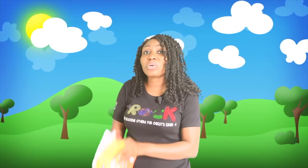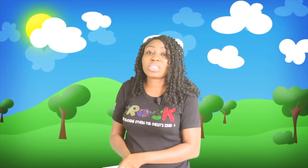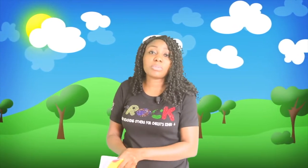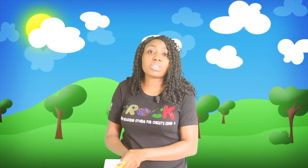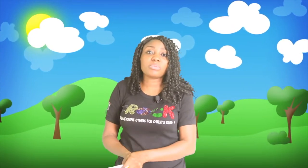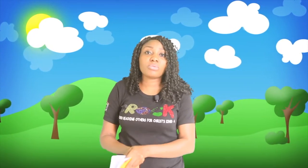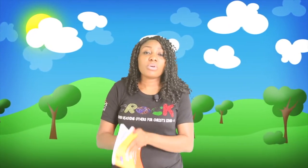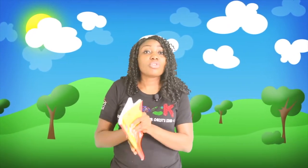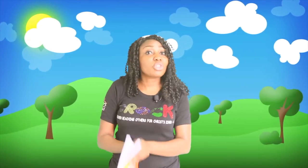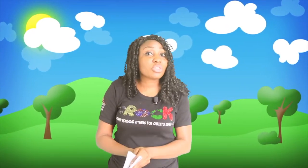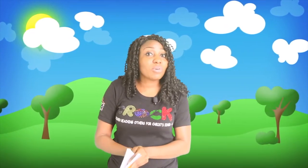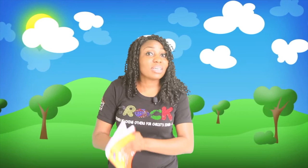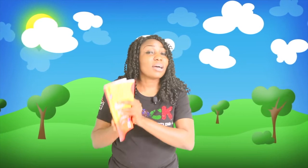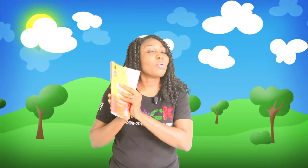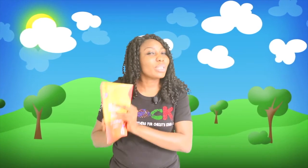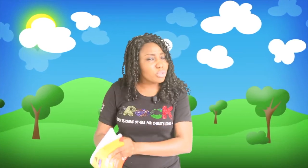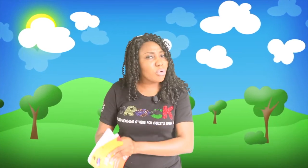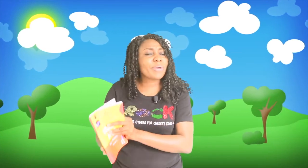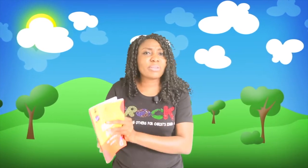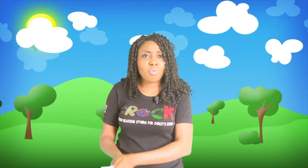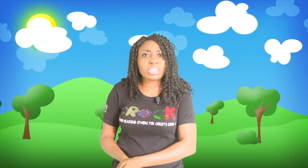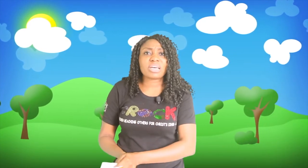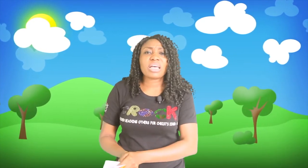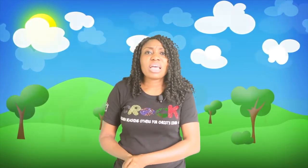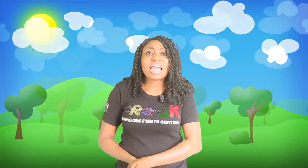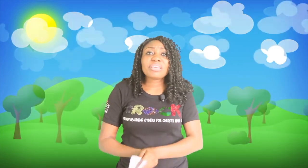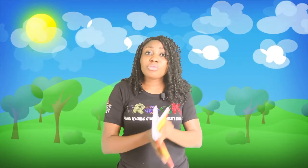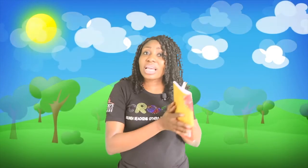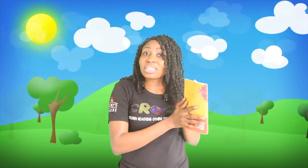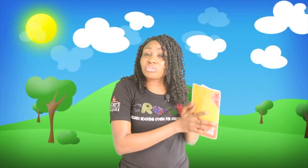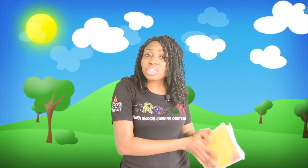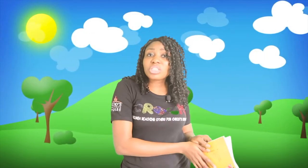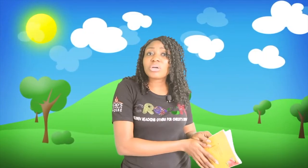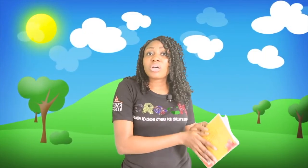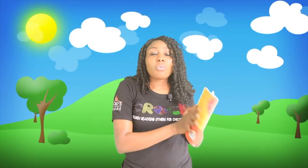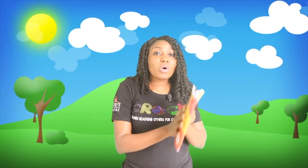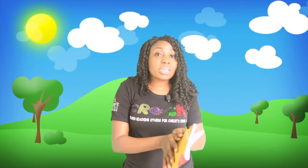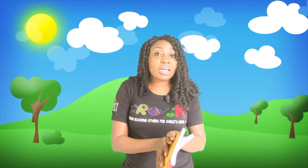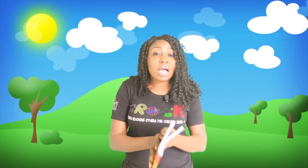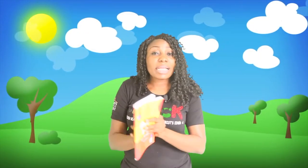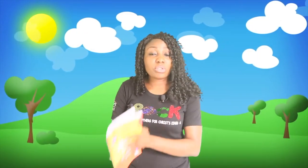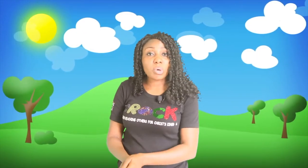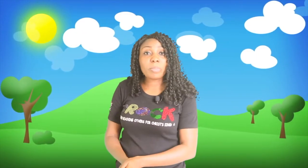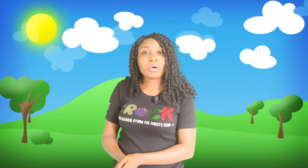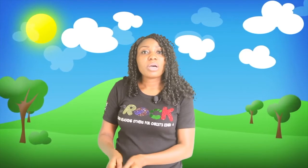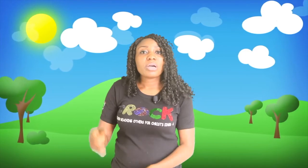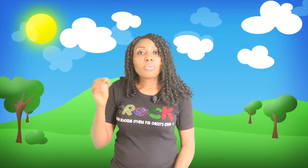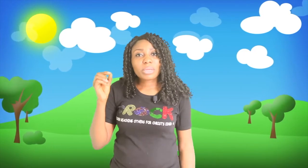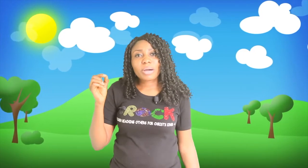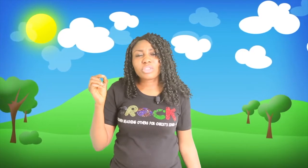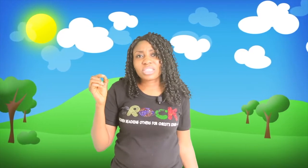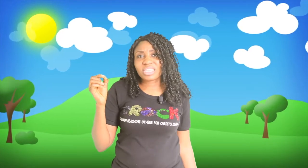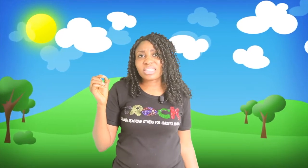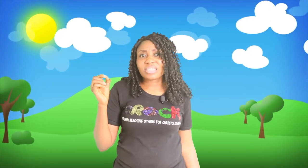as much as possible. Not just water, with soap and water. And if you can't reach water and soap,